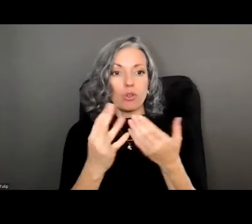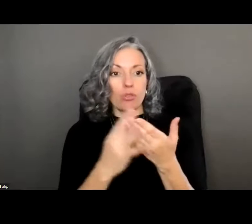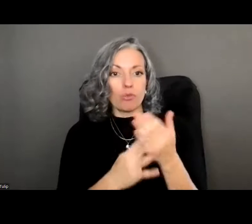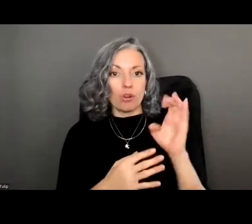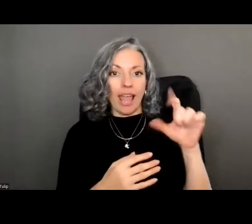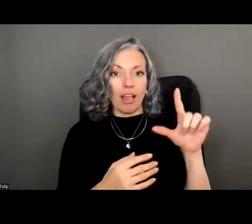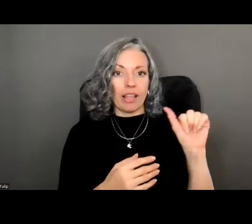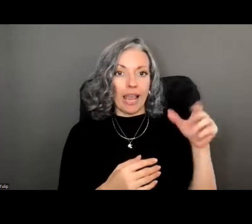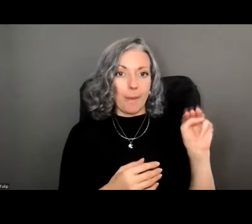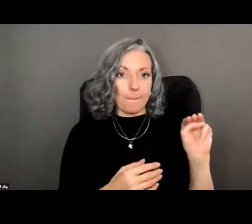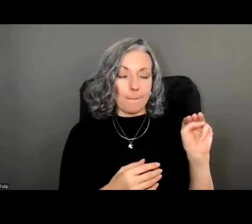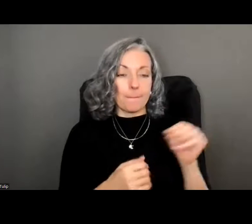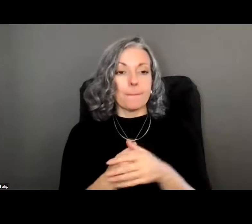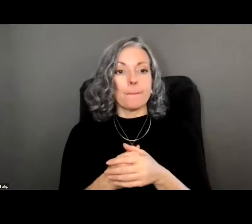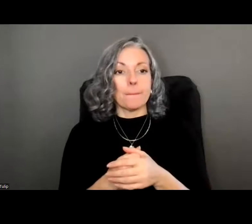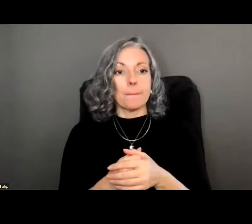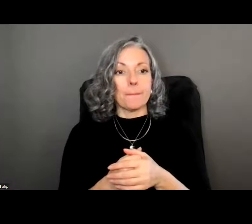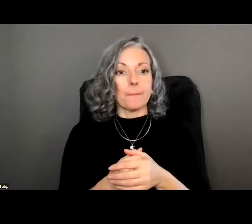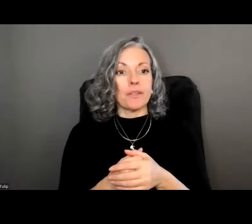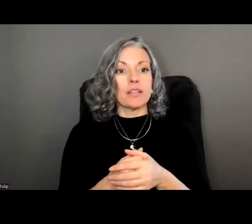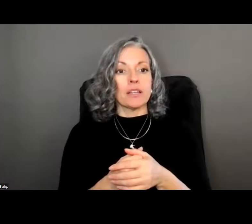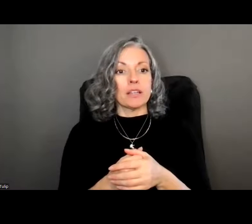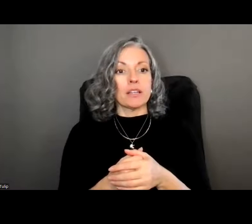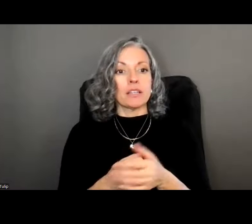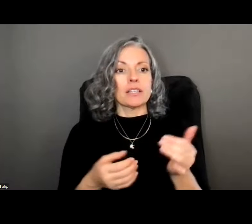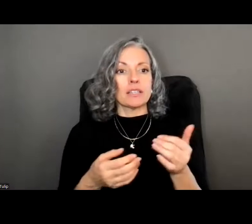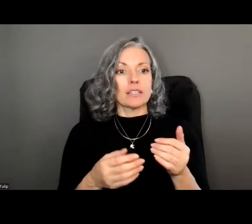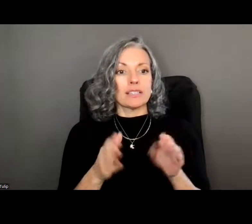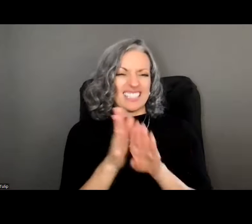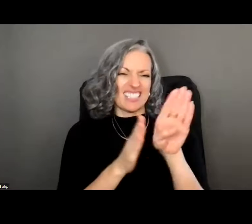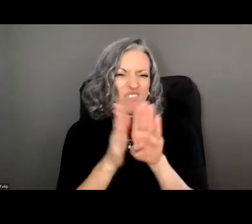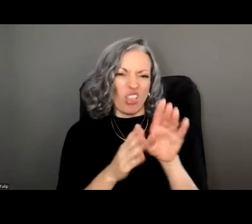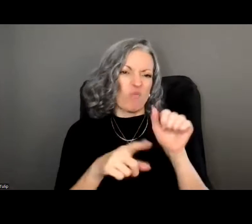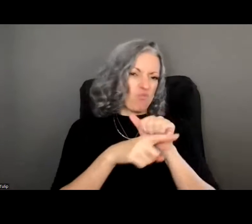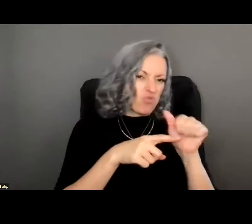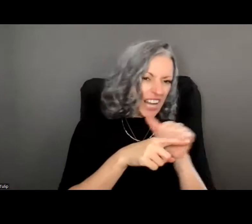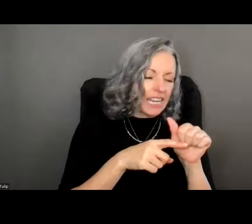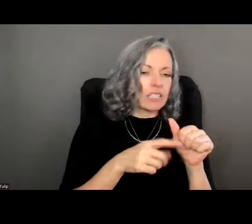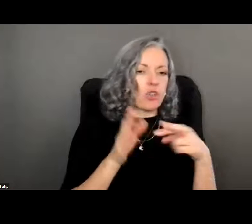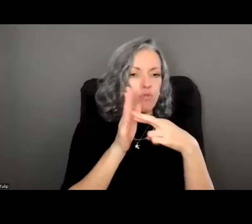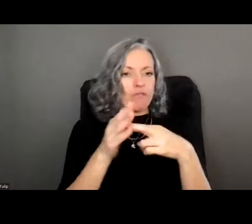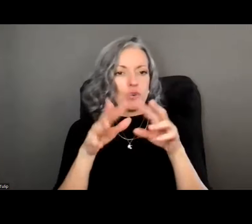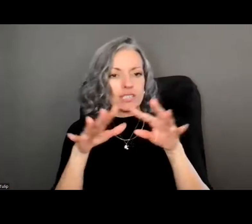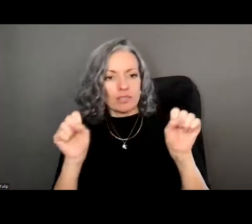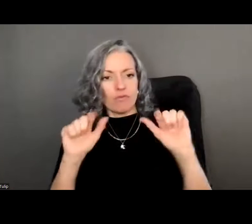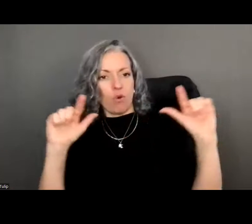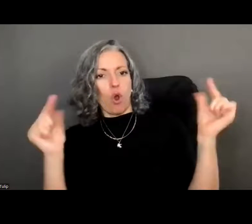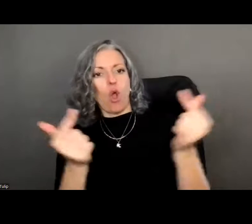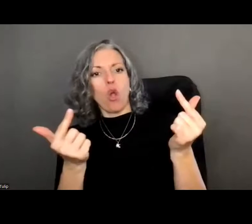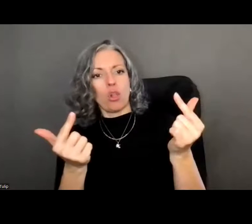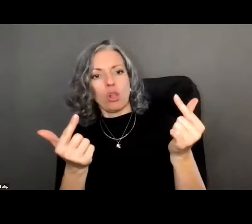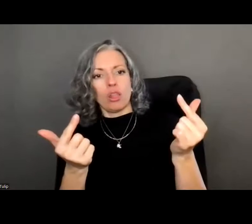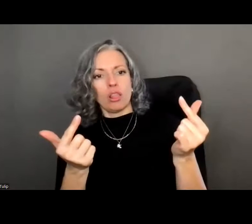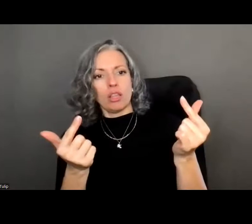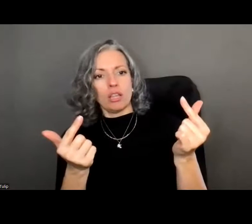help healthcare system develop tools, trainings, and referral systems for all